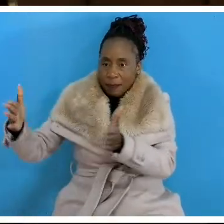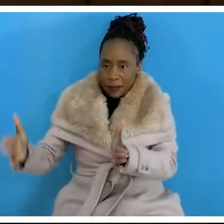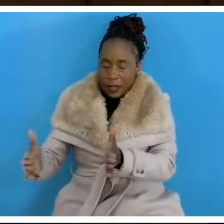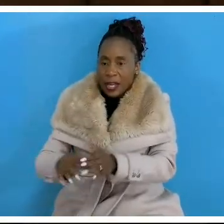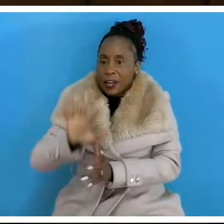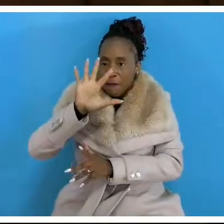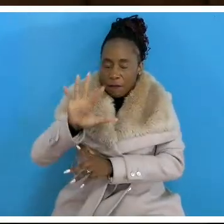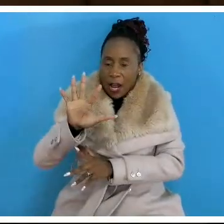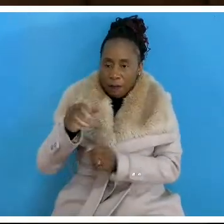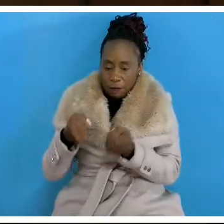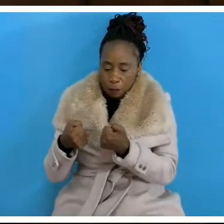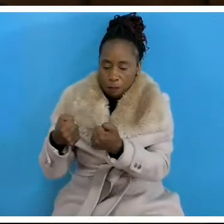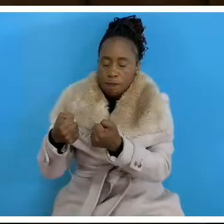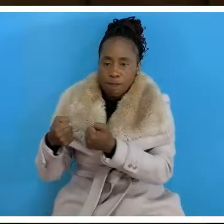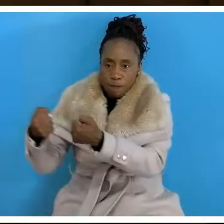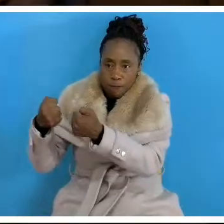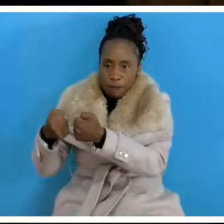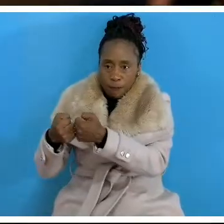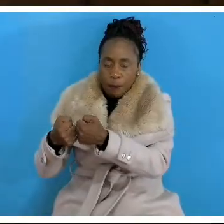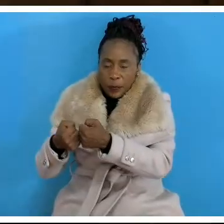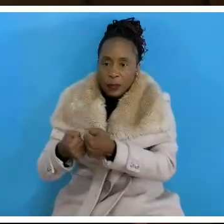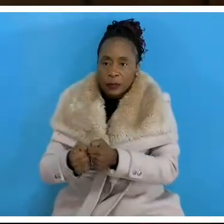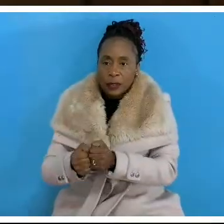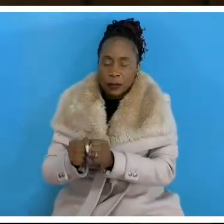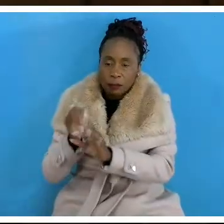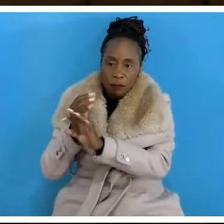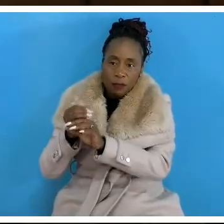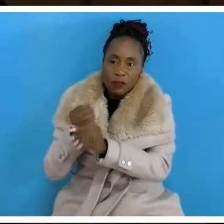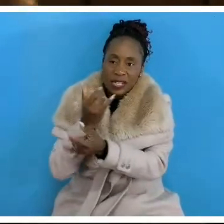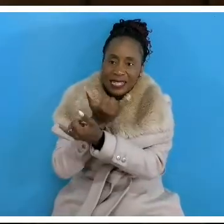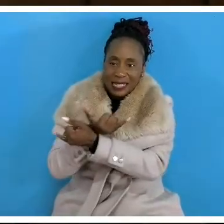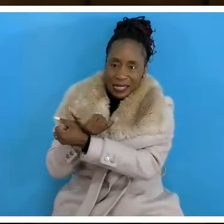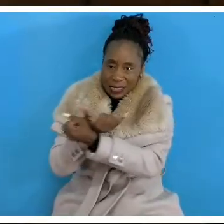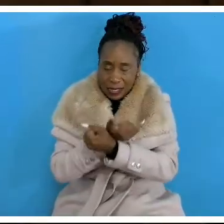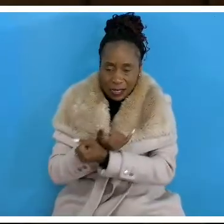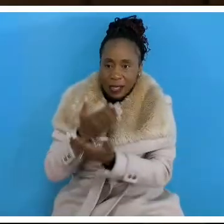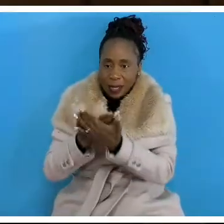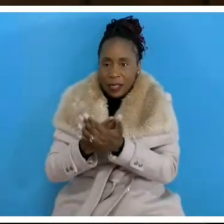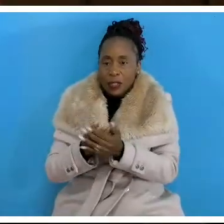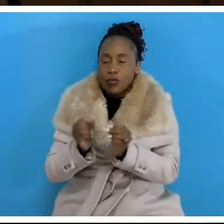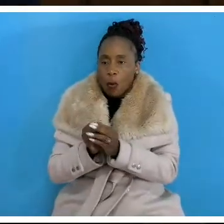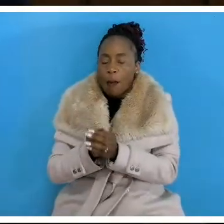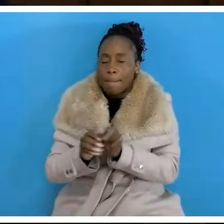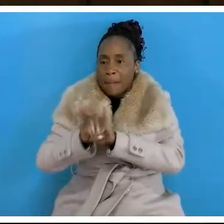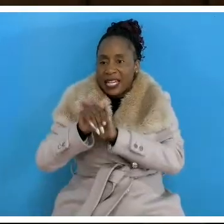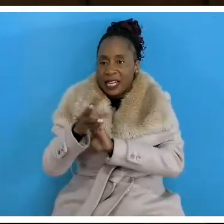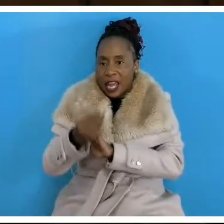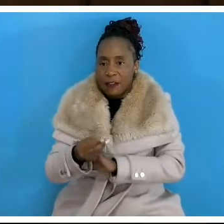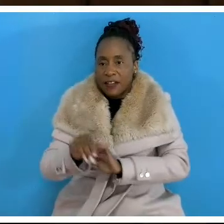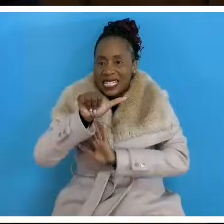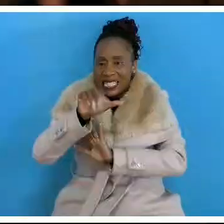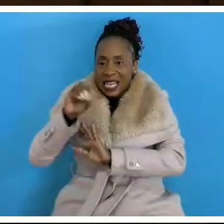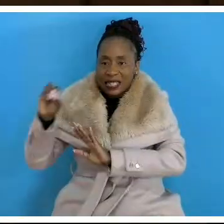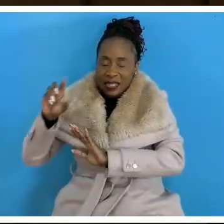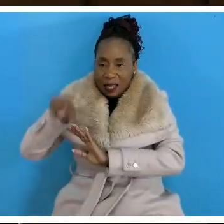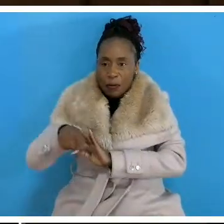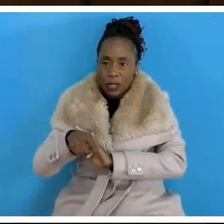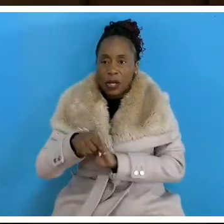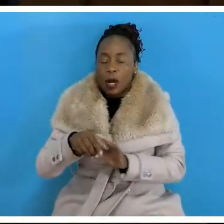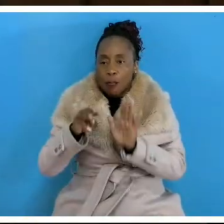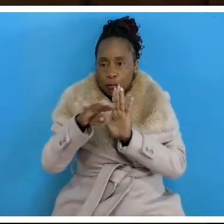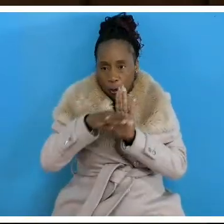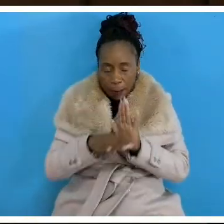mobile trailers so that they can actually have a wider access to market for their bakery. So that's the 600,000 program that they are speaking